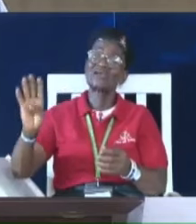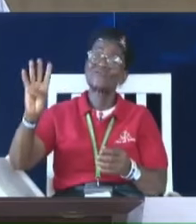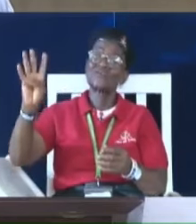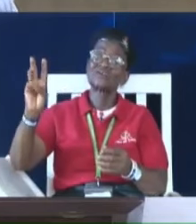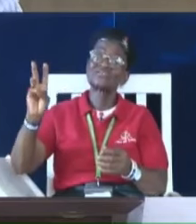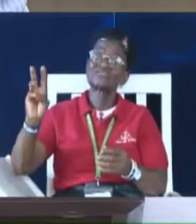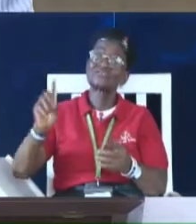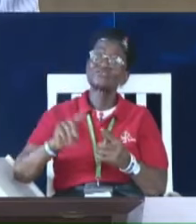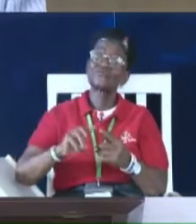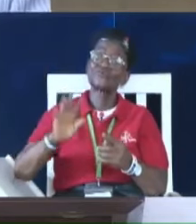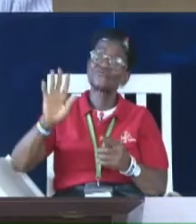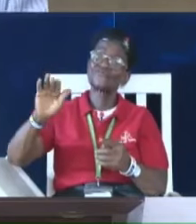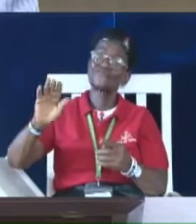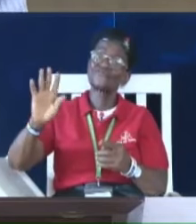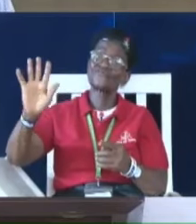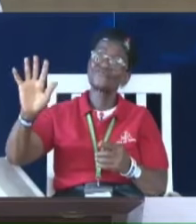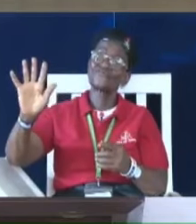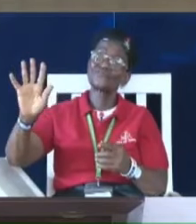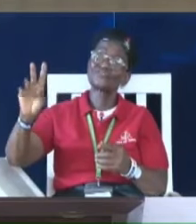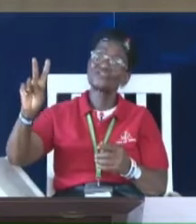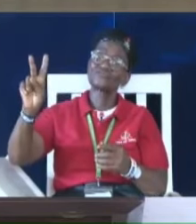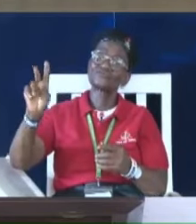to